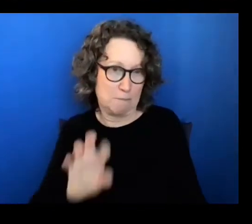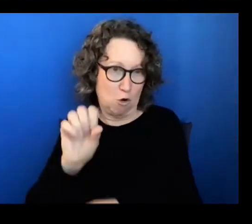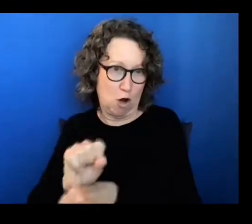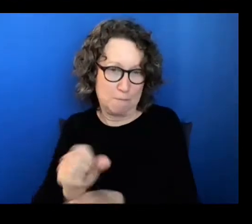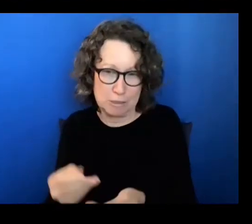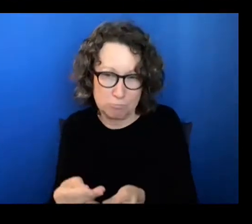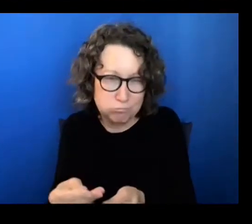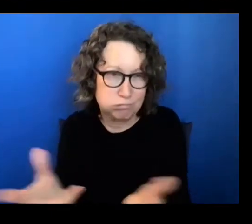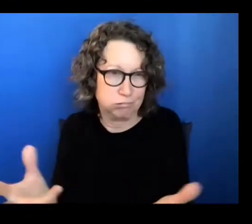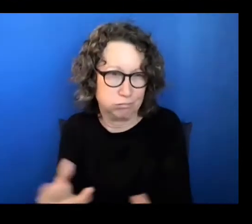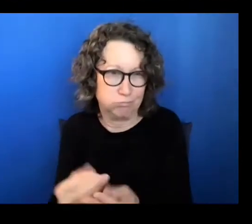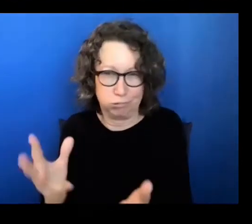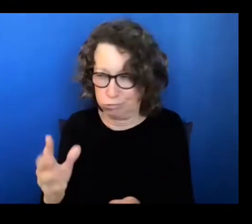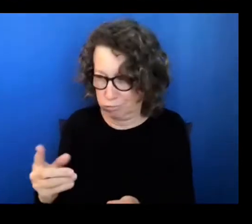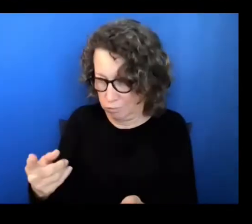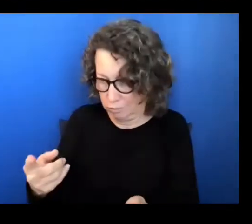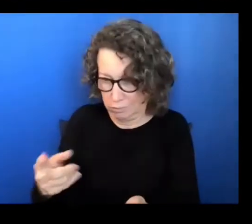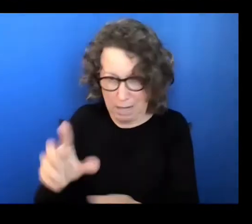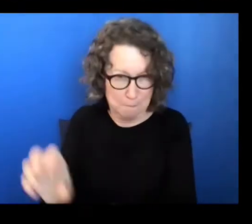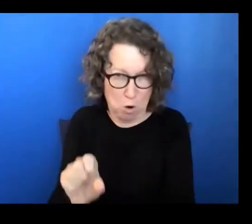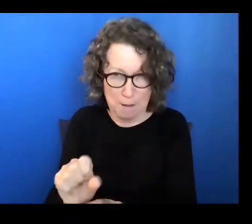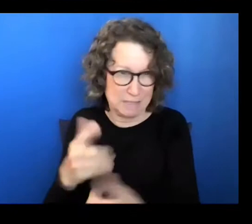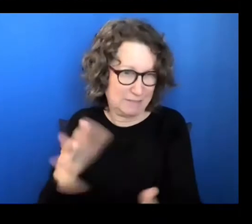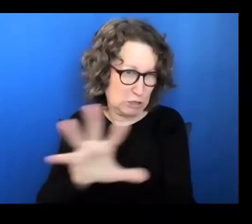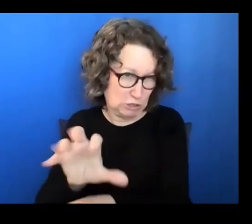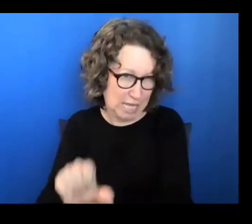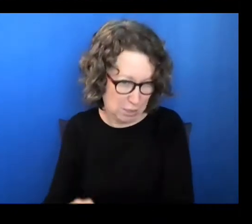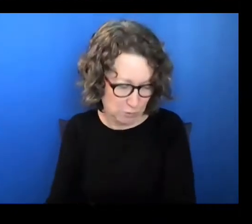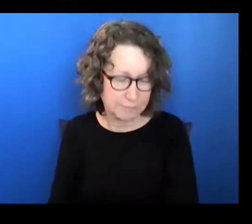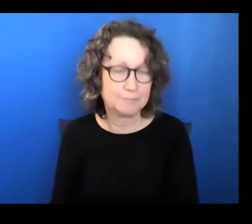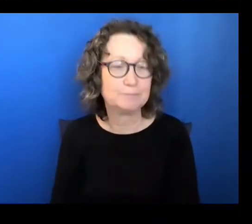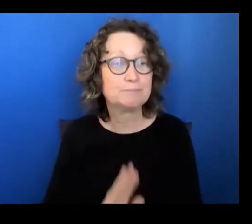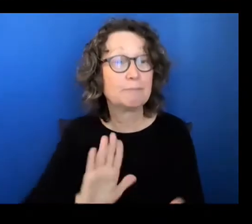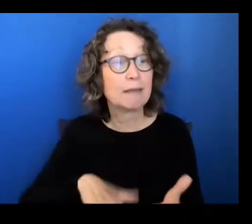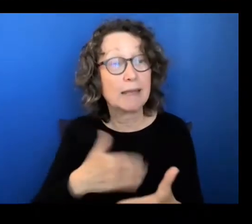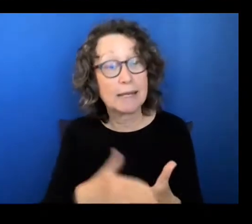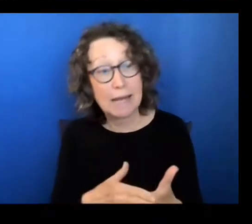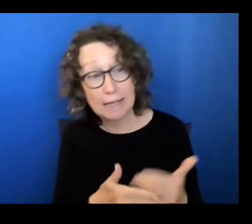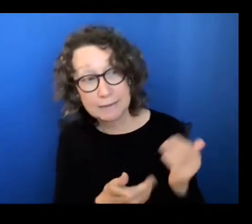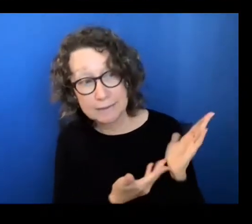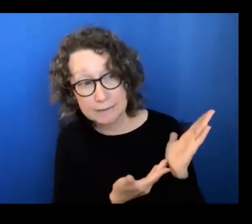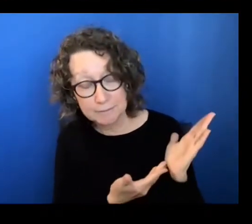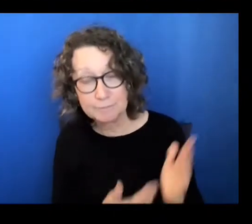be given in upcoming appointments. Next.